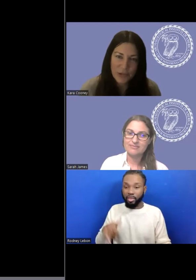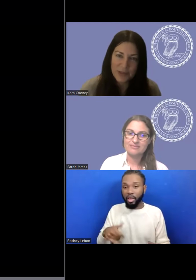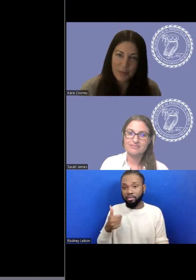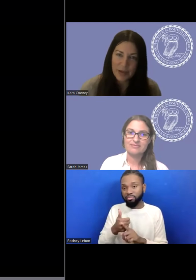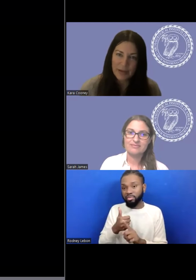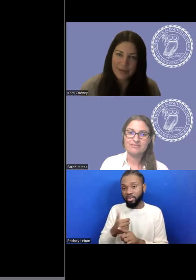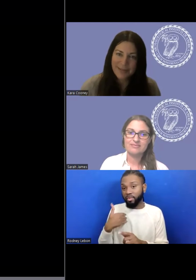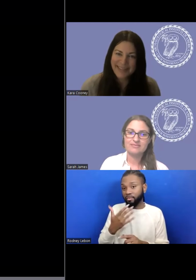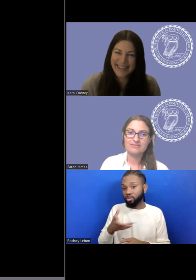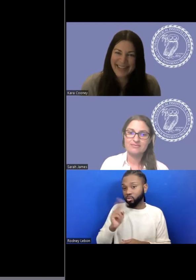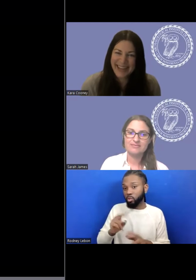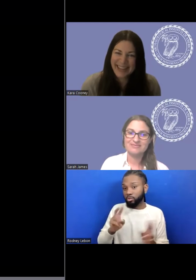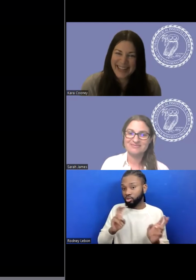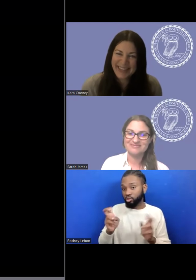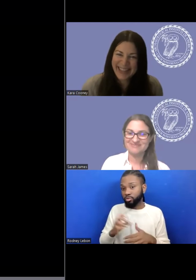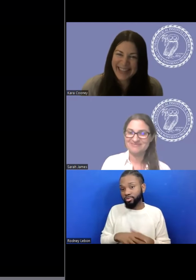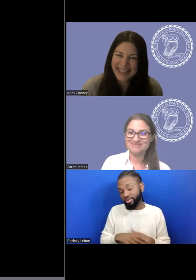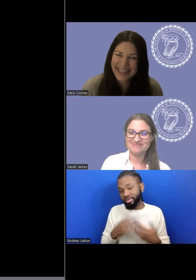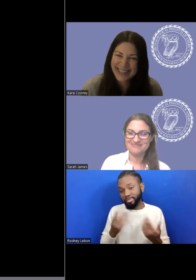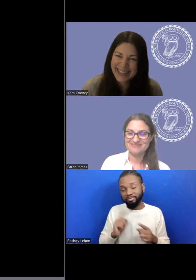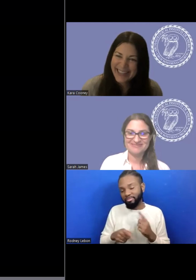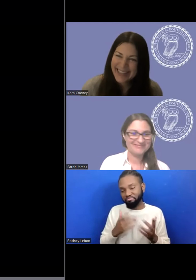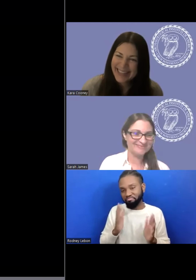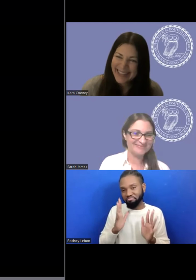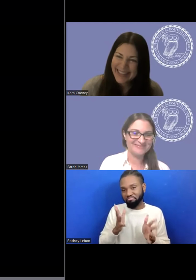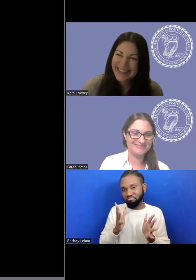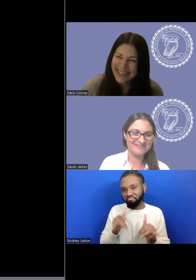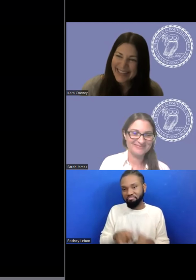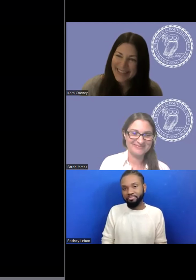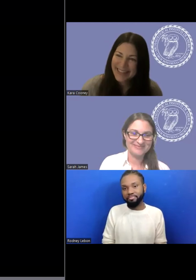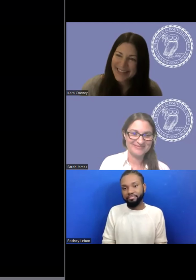own issues, but I'll leave it there.